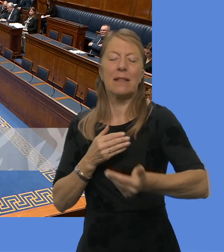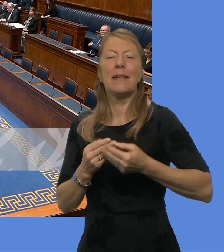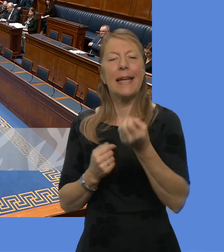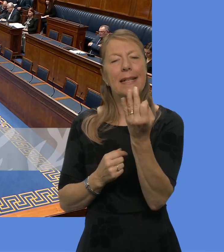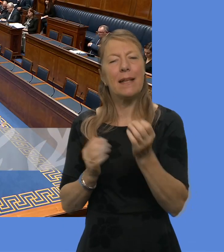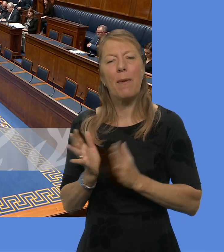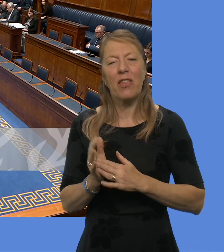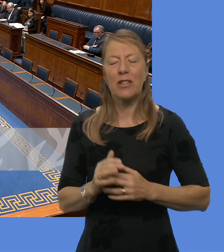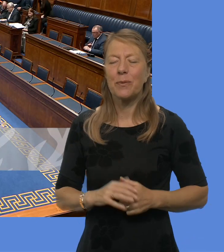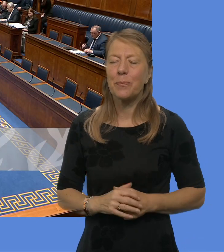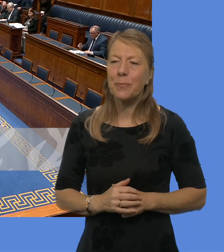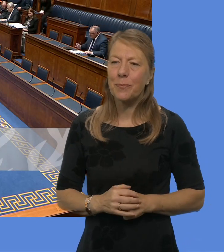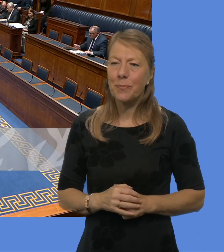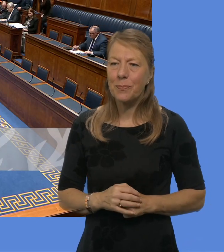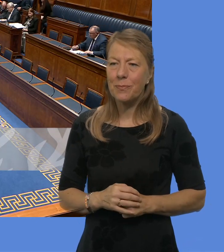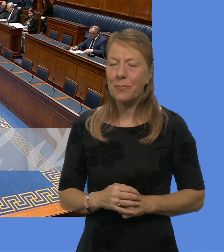Minister.